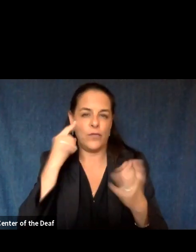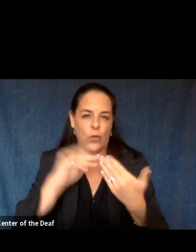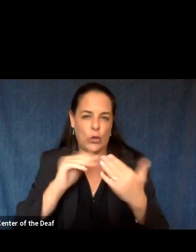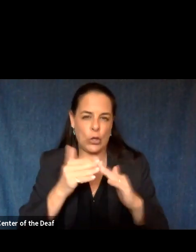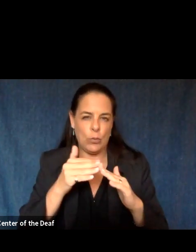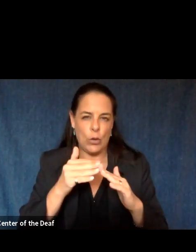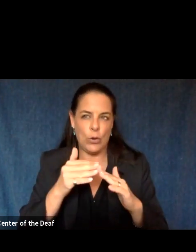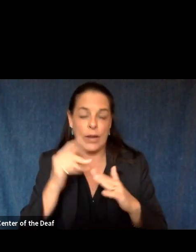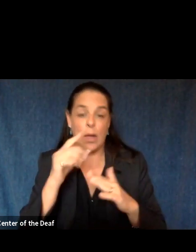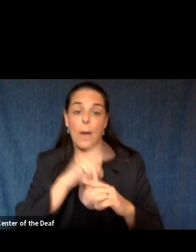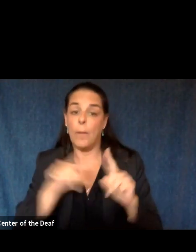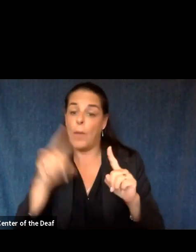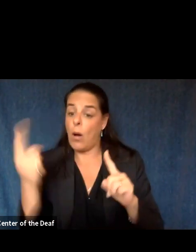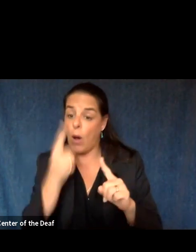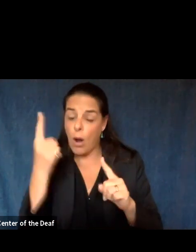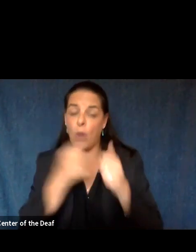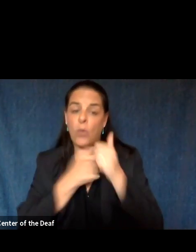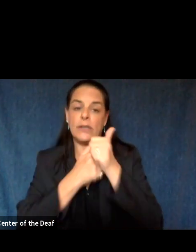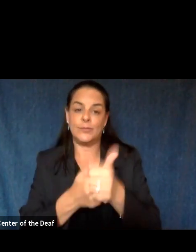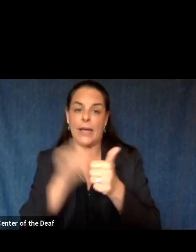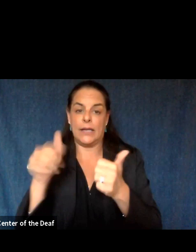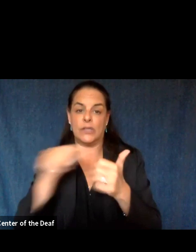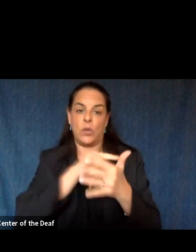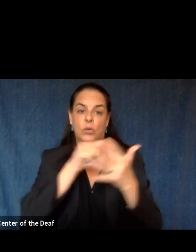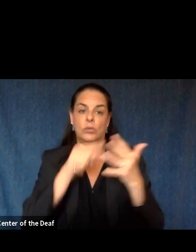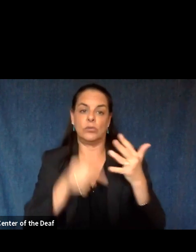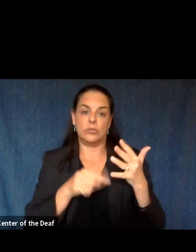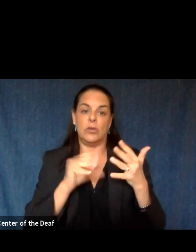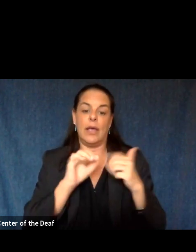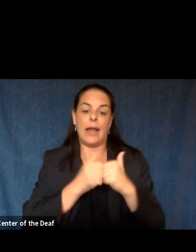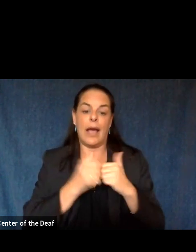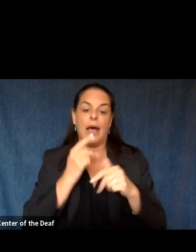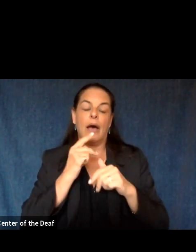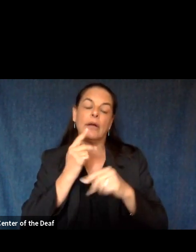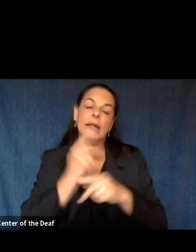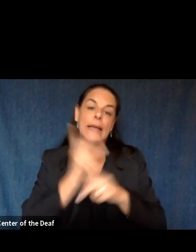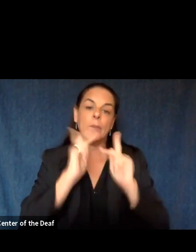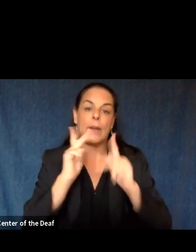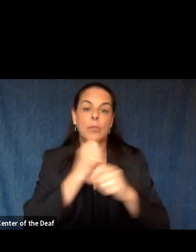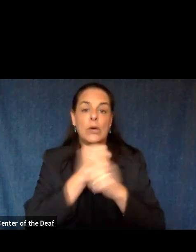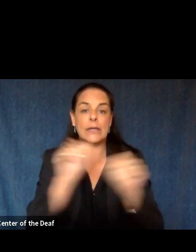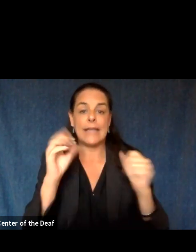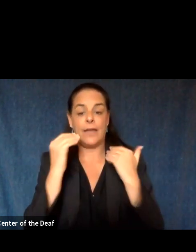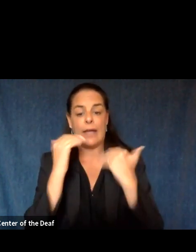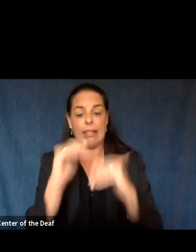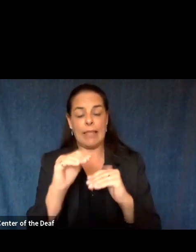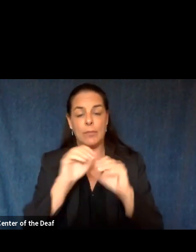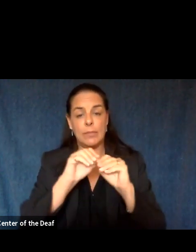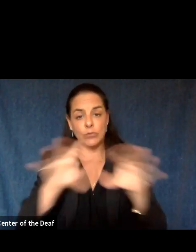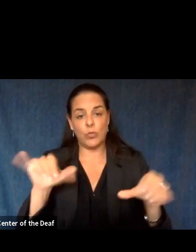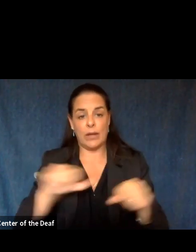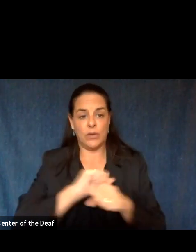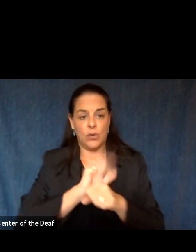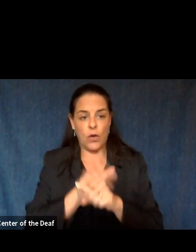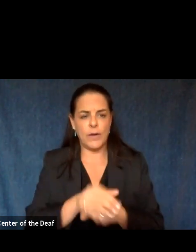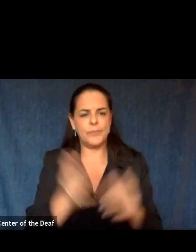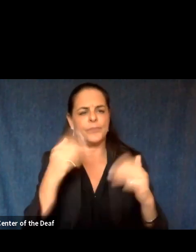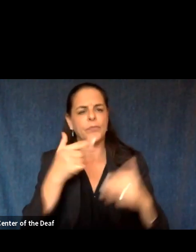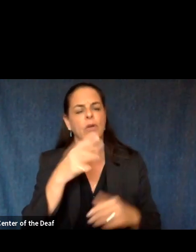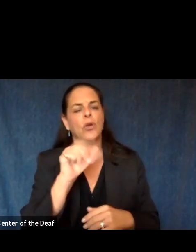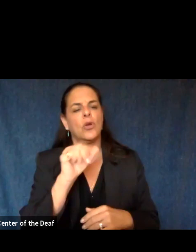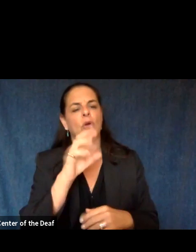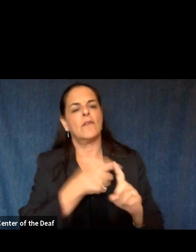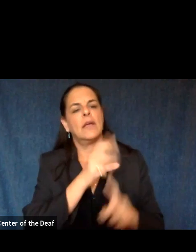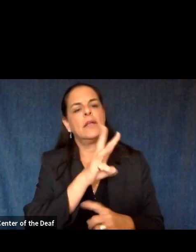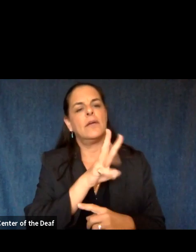be based in the 5 core actions and how best to keep folks safe and limit the spread of disease. From Grace with